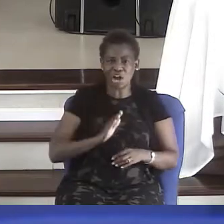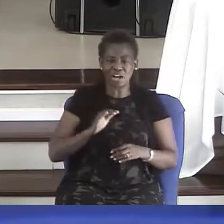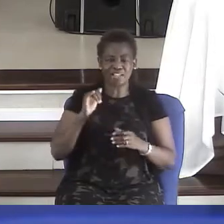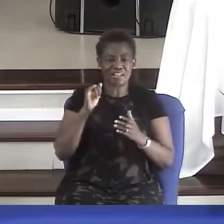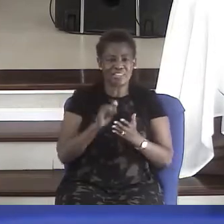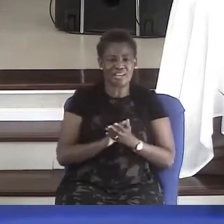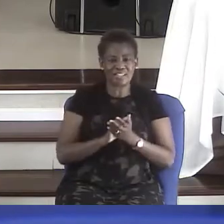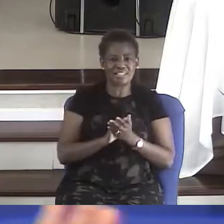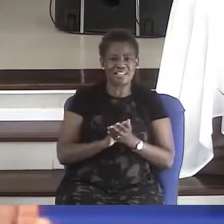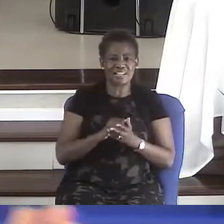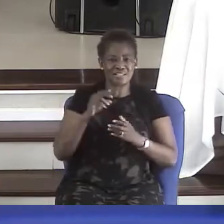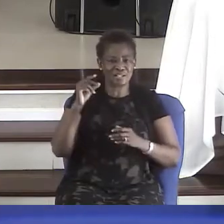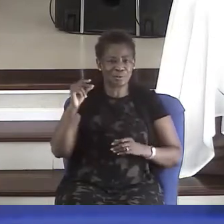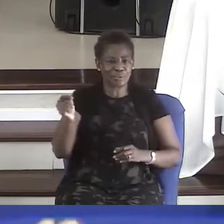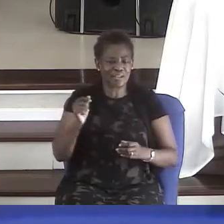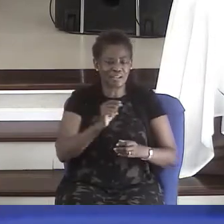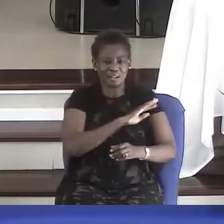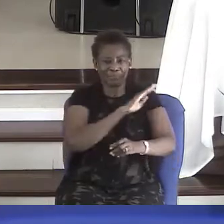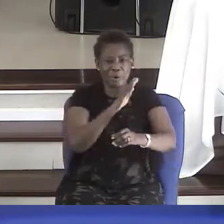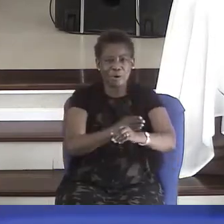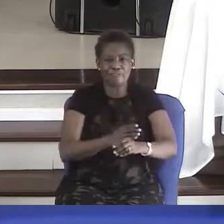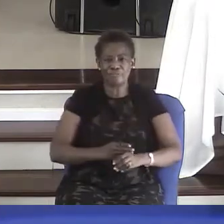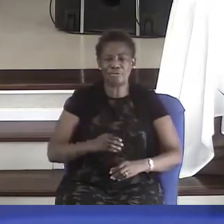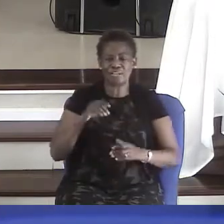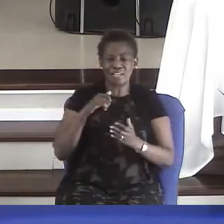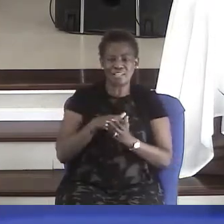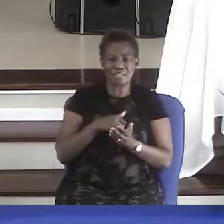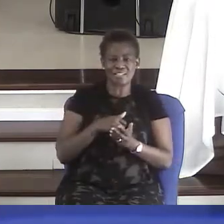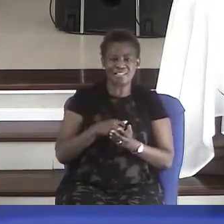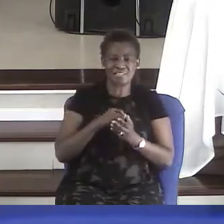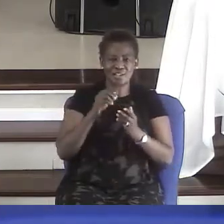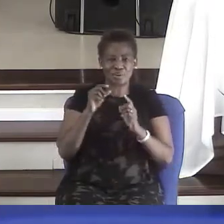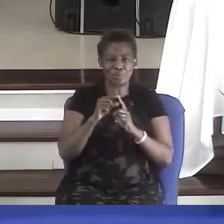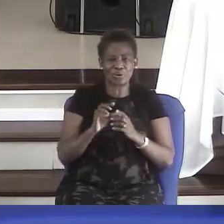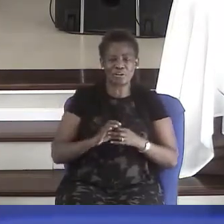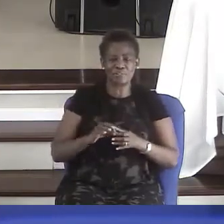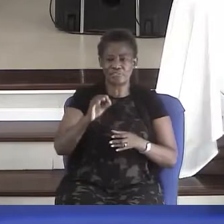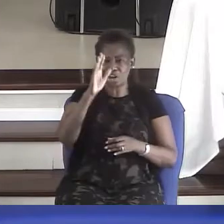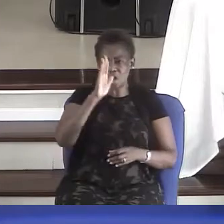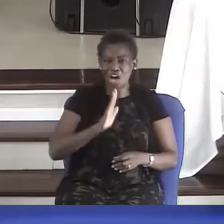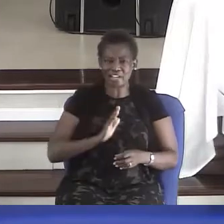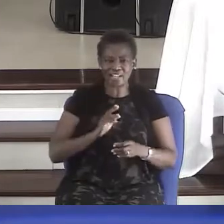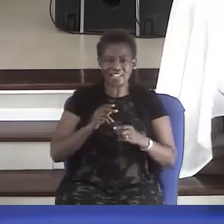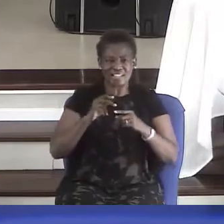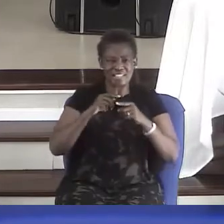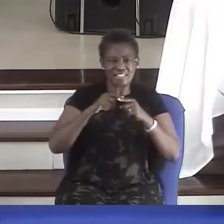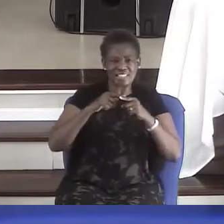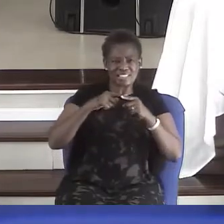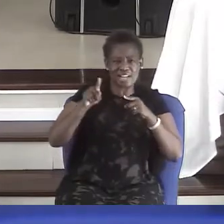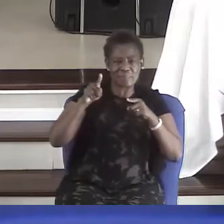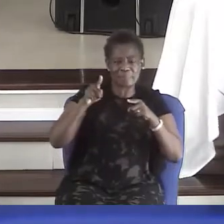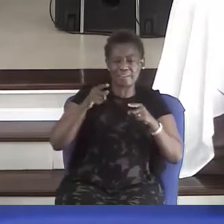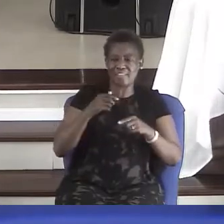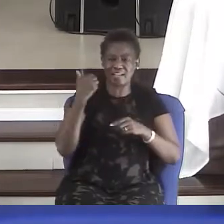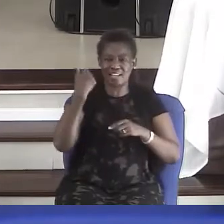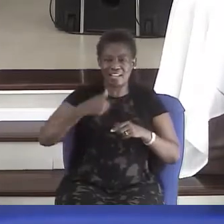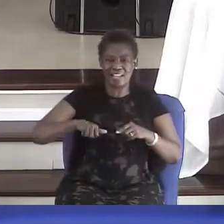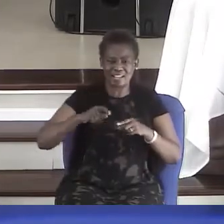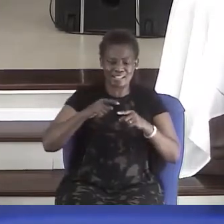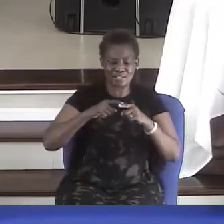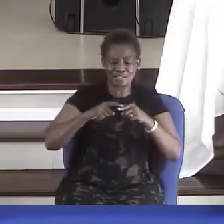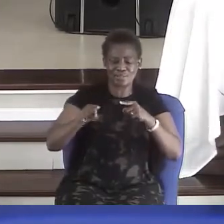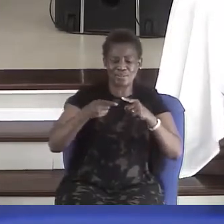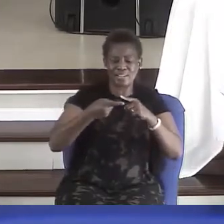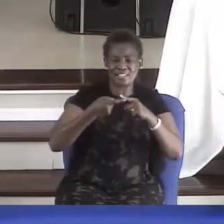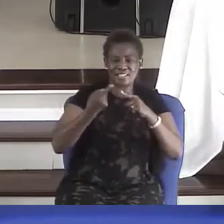and powerful. It is the Word of God that is sharper than any two-edged sword. It's the Word of God that is going to